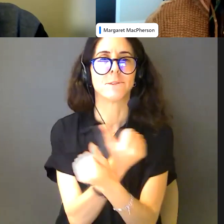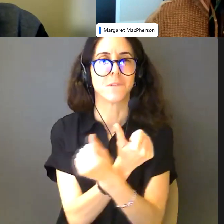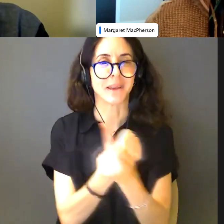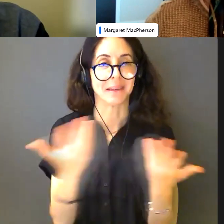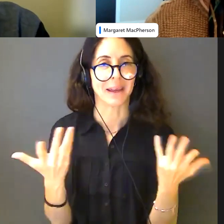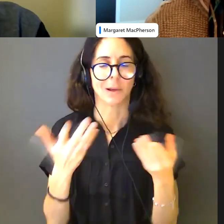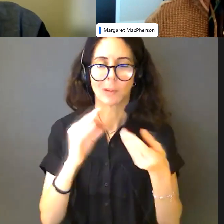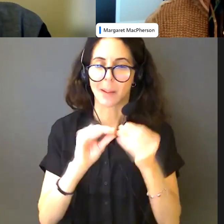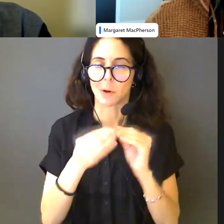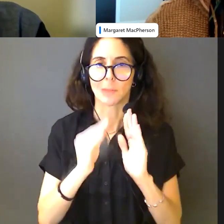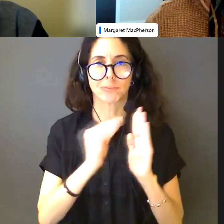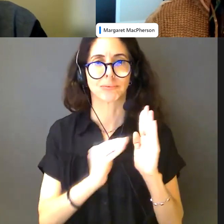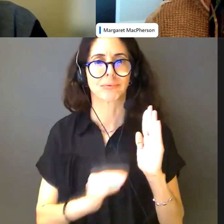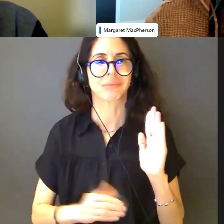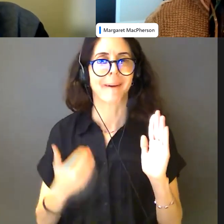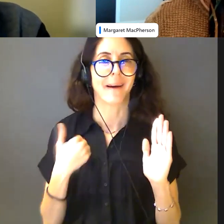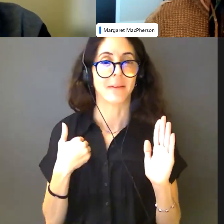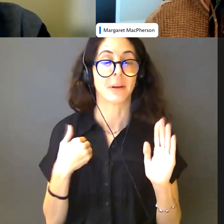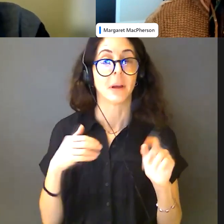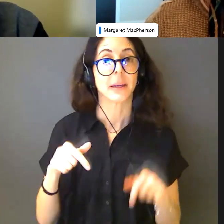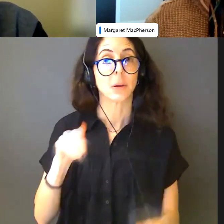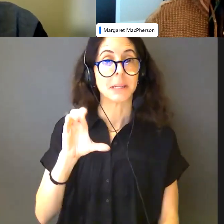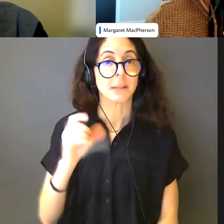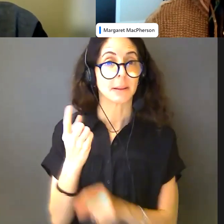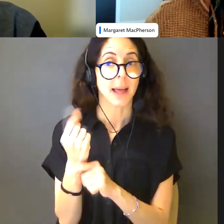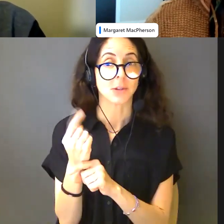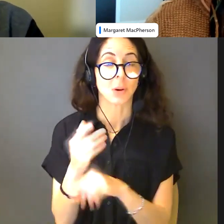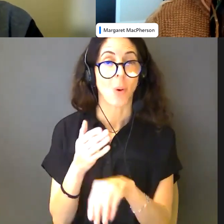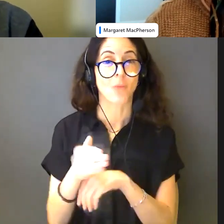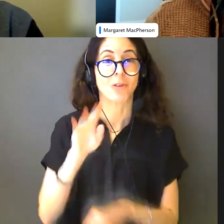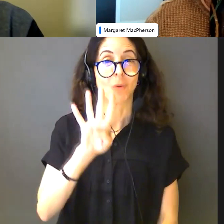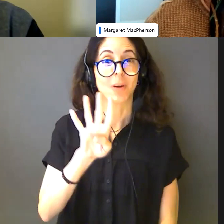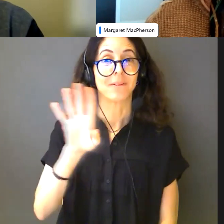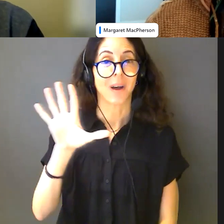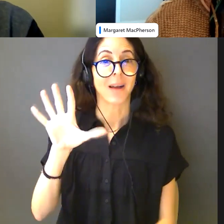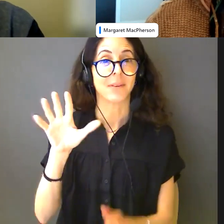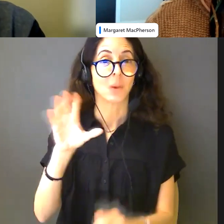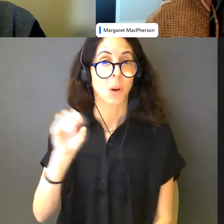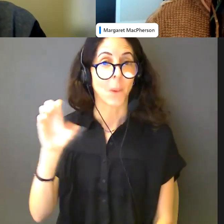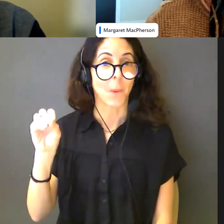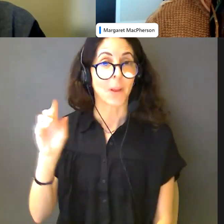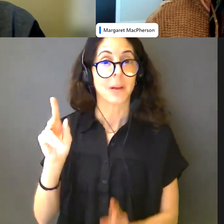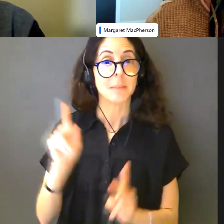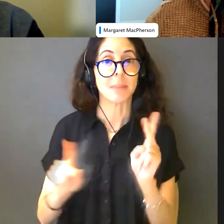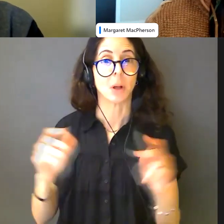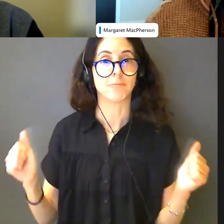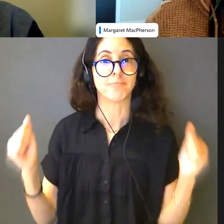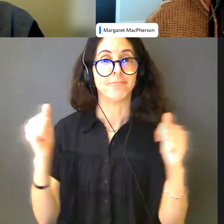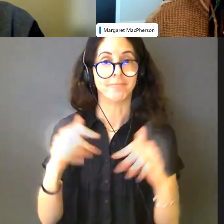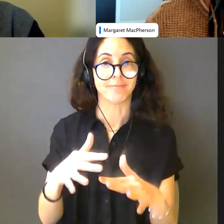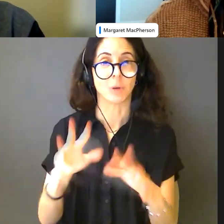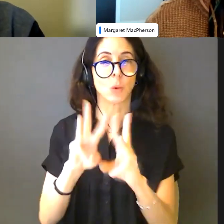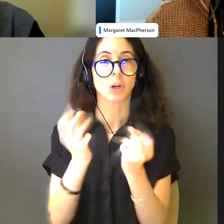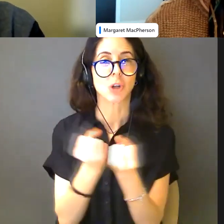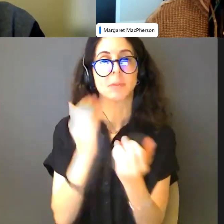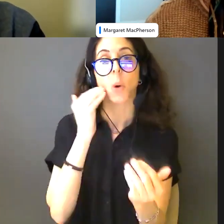regularly. And in BC last year, over 4,500 people attended awareness